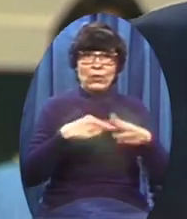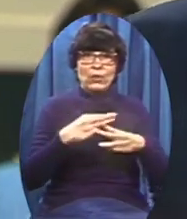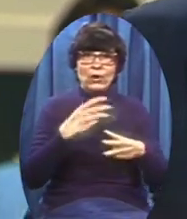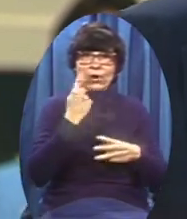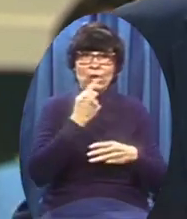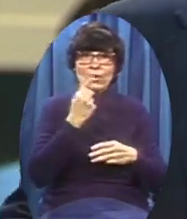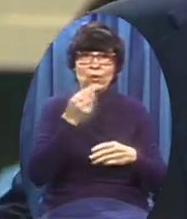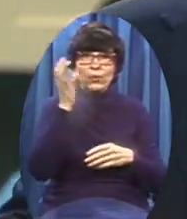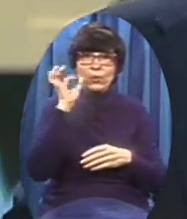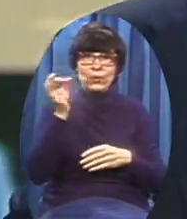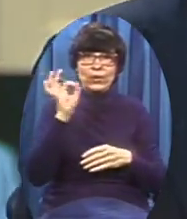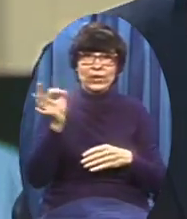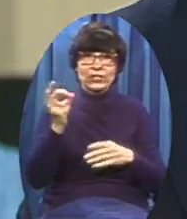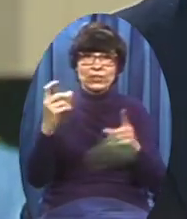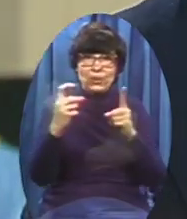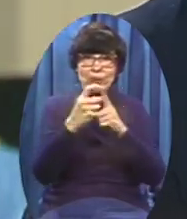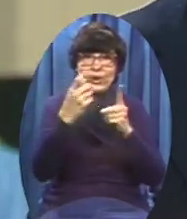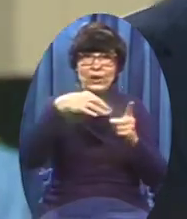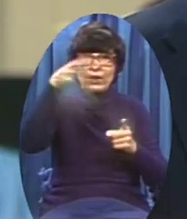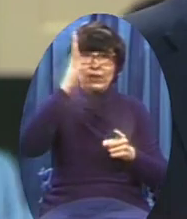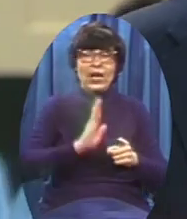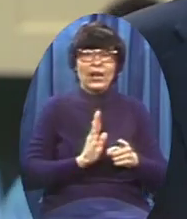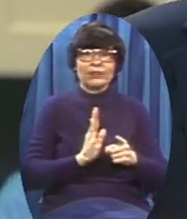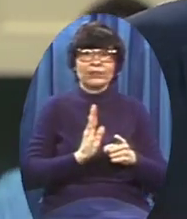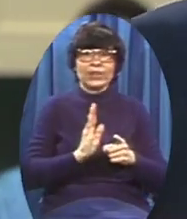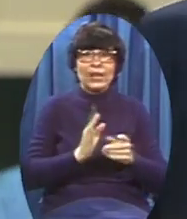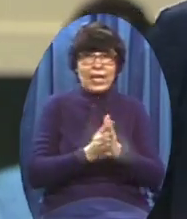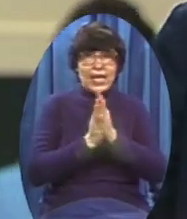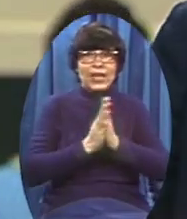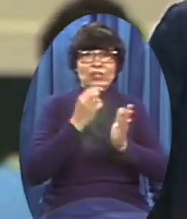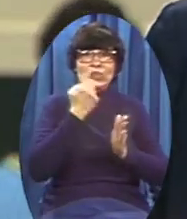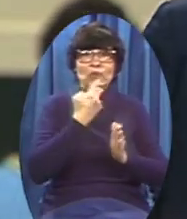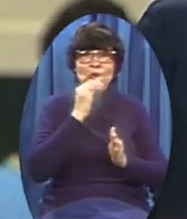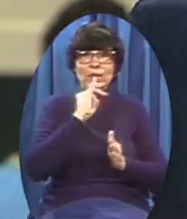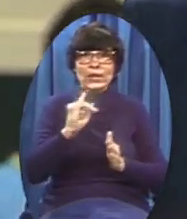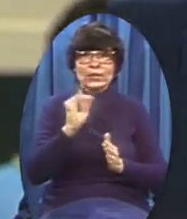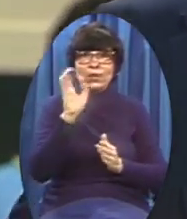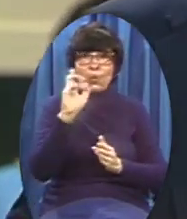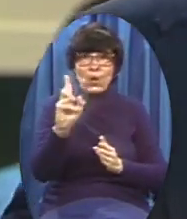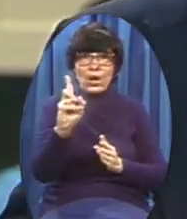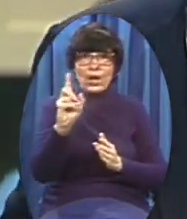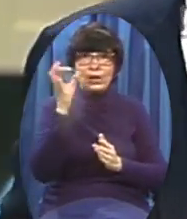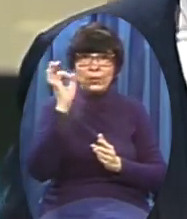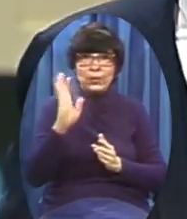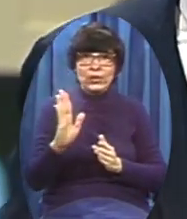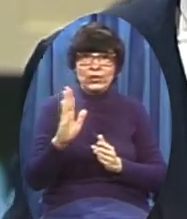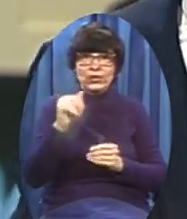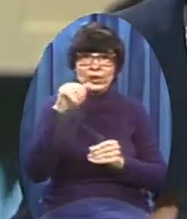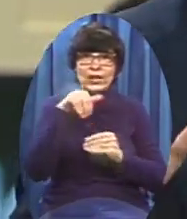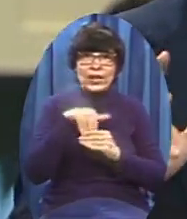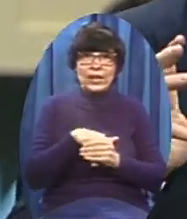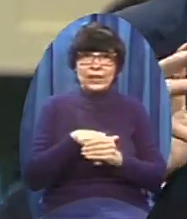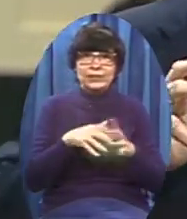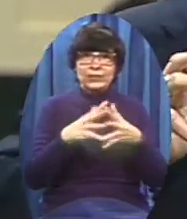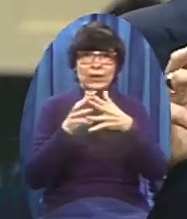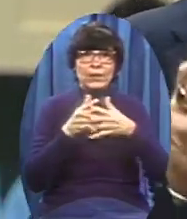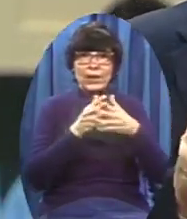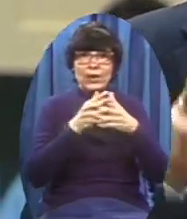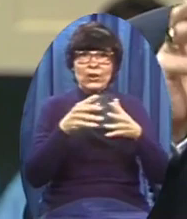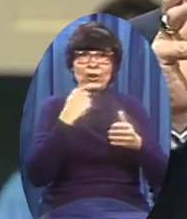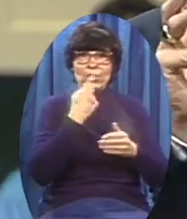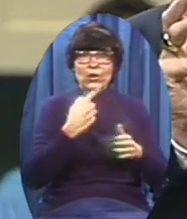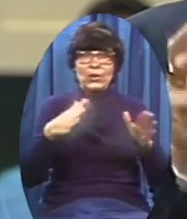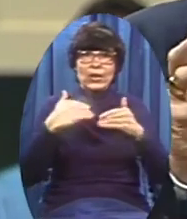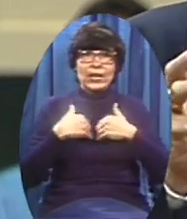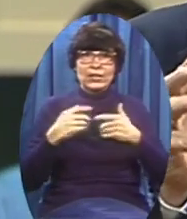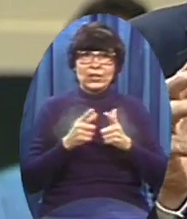opinion on who is the one preacher in America who has had the greatest impact upon you